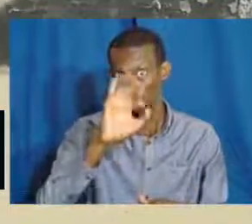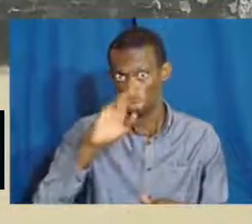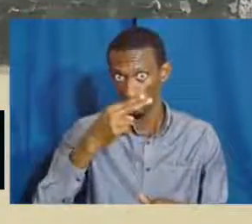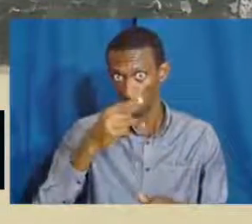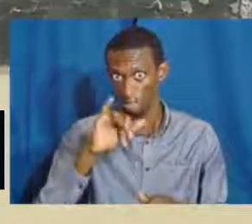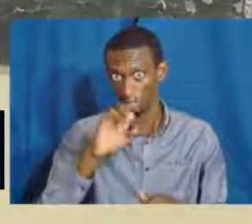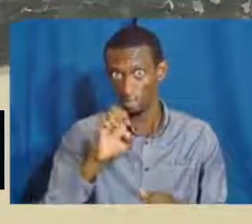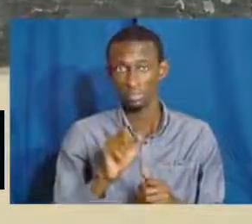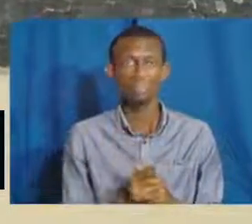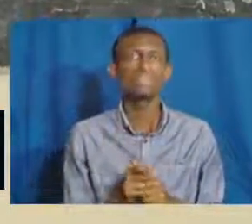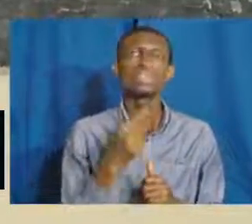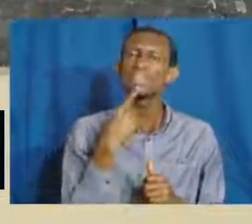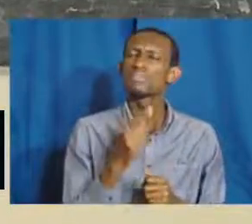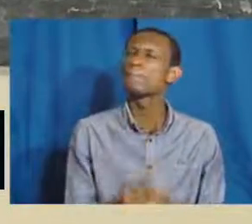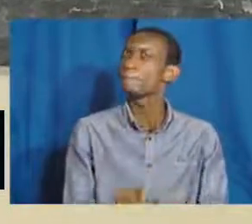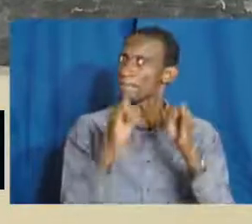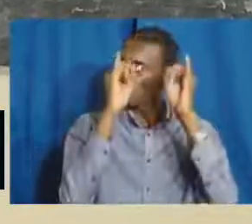when the elements are grouped